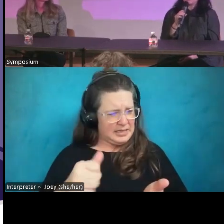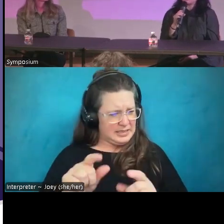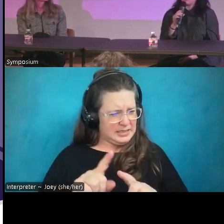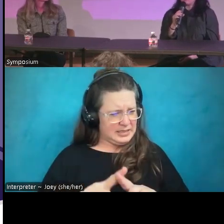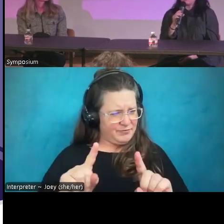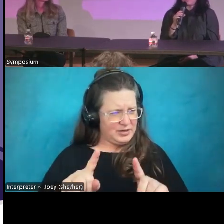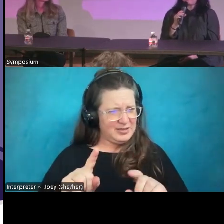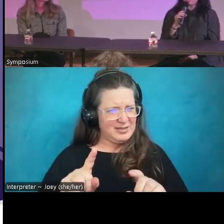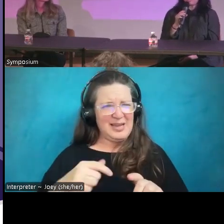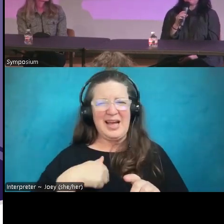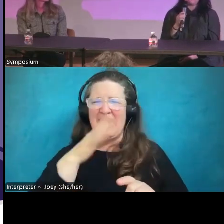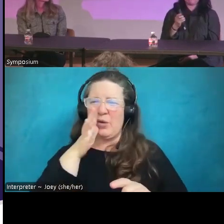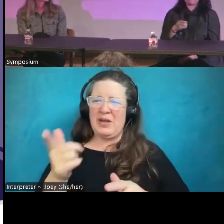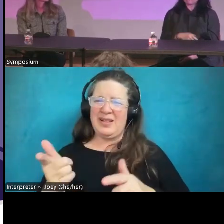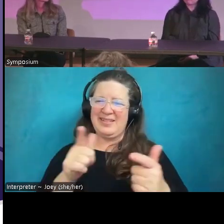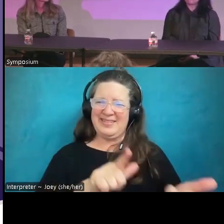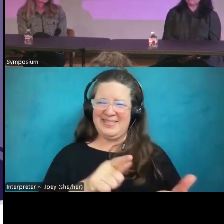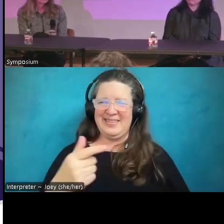gonna let Gina talk, I'll think.